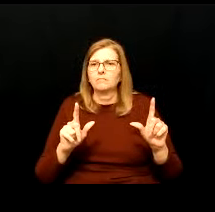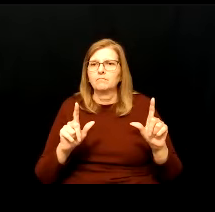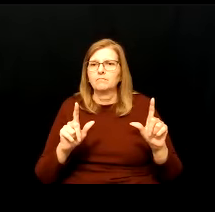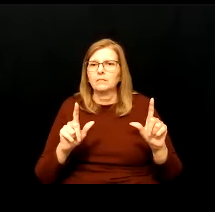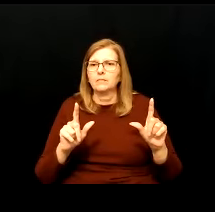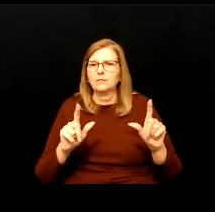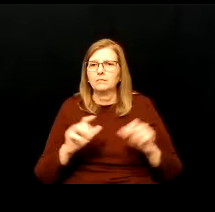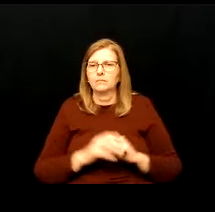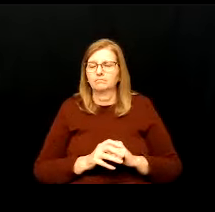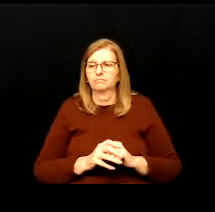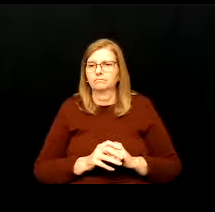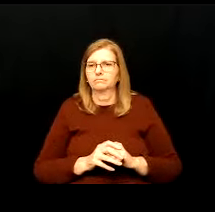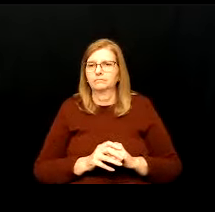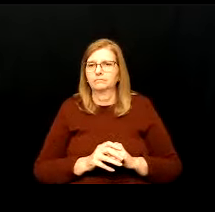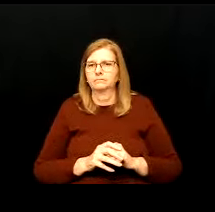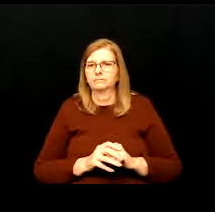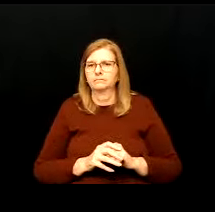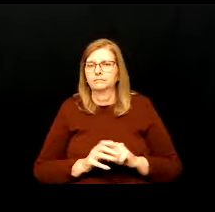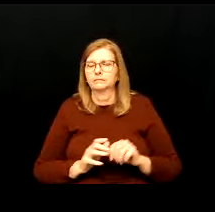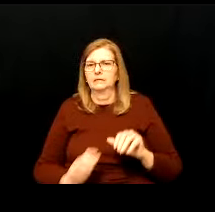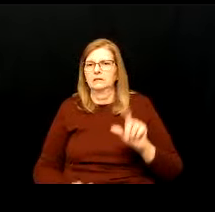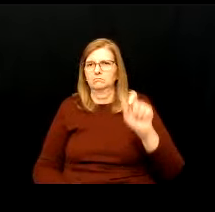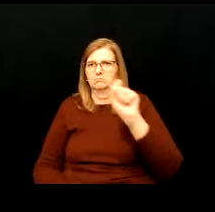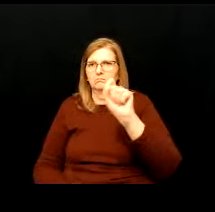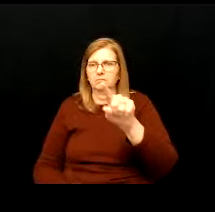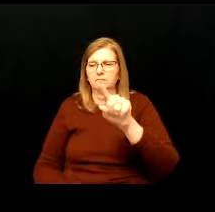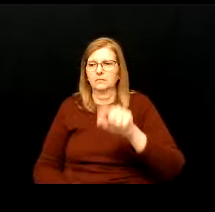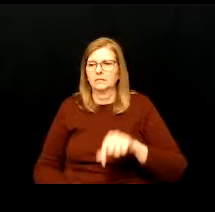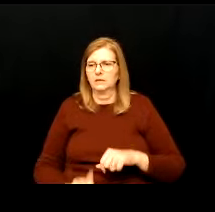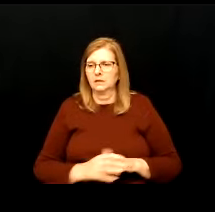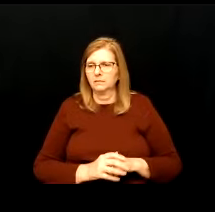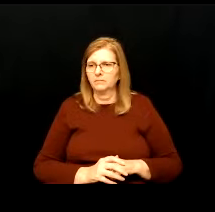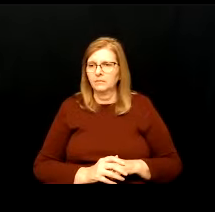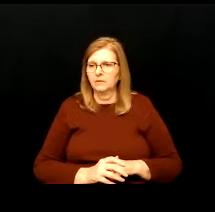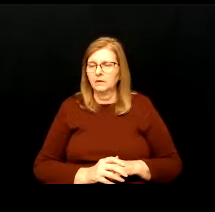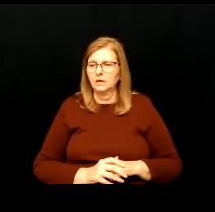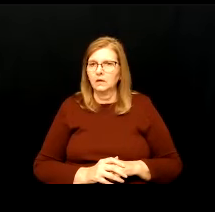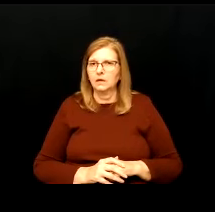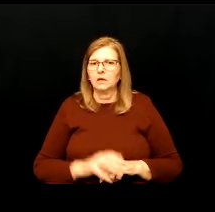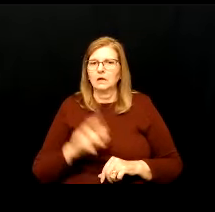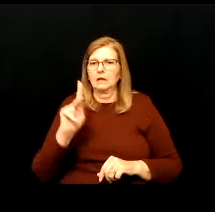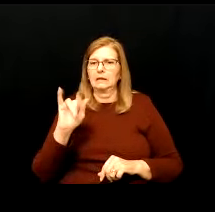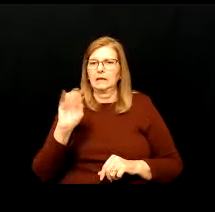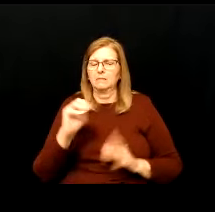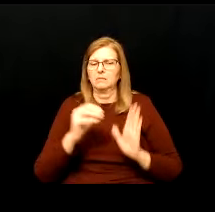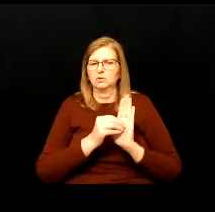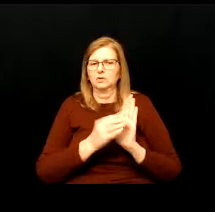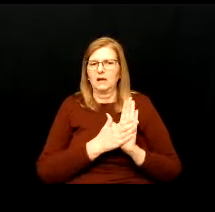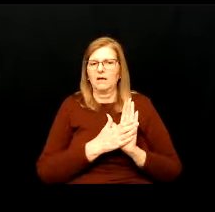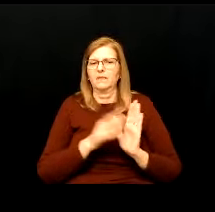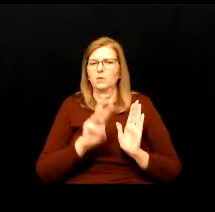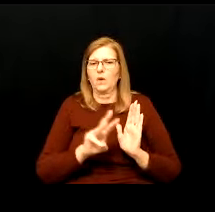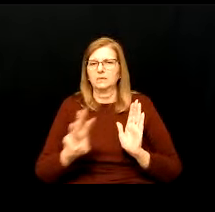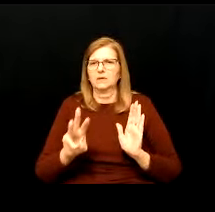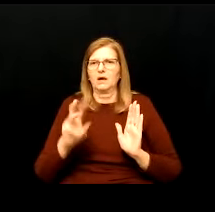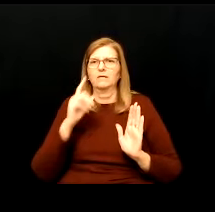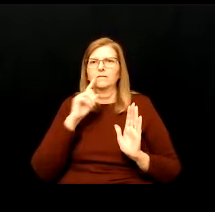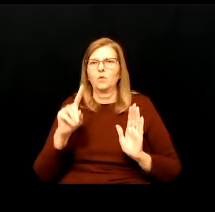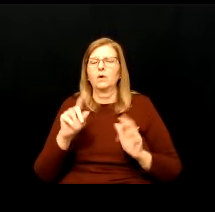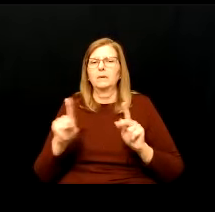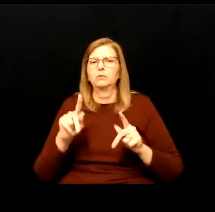So Anne, Were there any questions so far? Osmani has put in the website for Teacher Pay Teachers for folks to access.